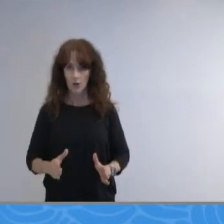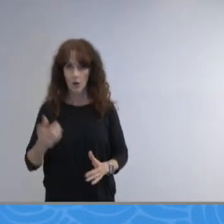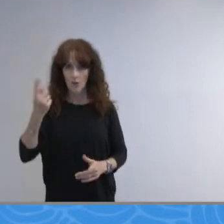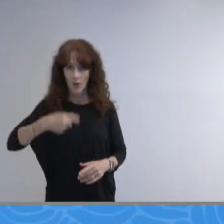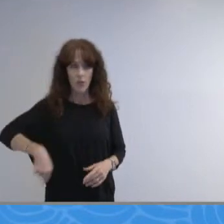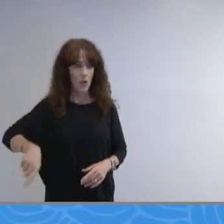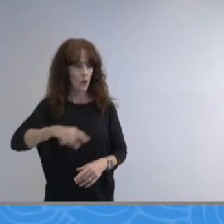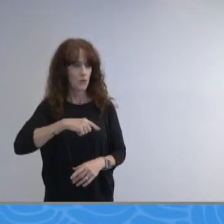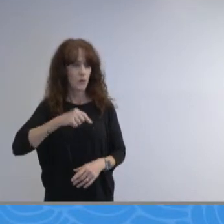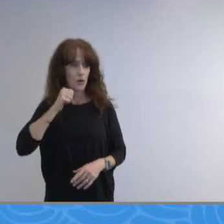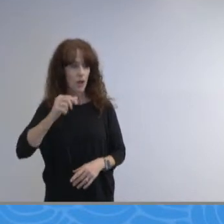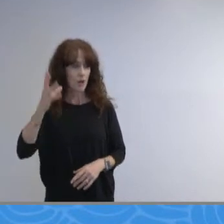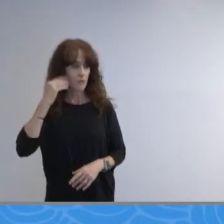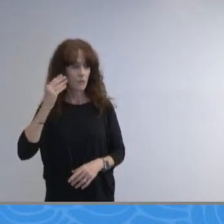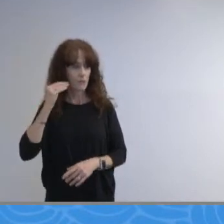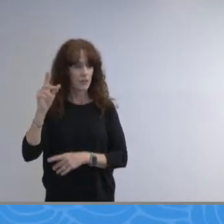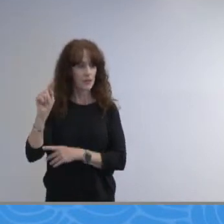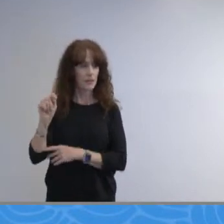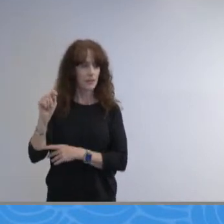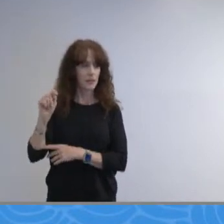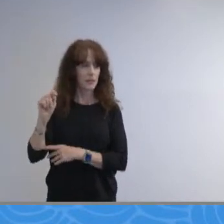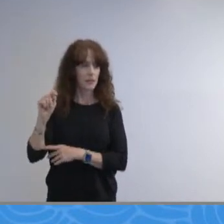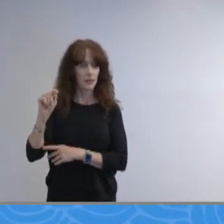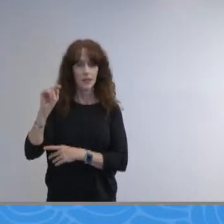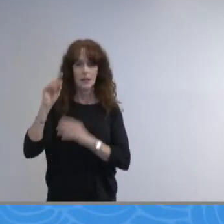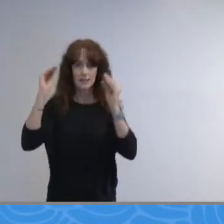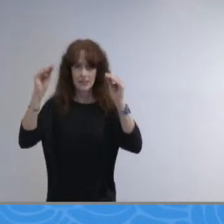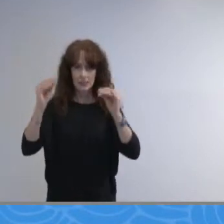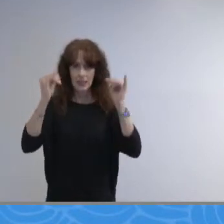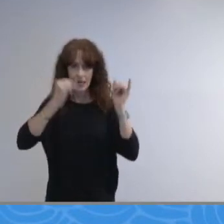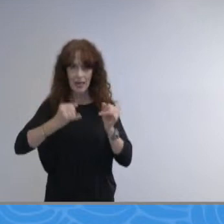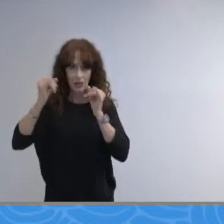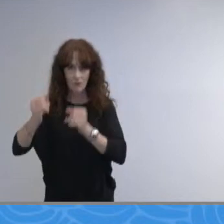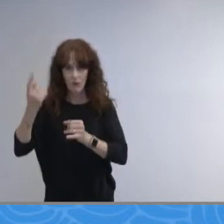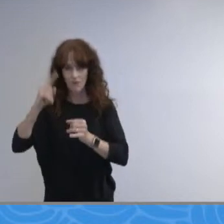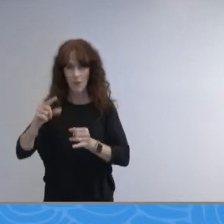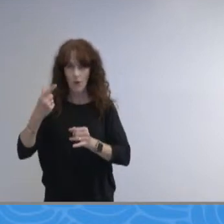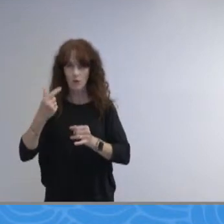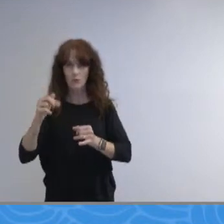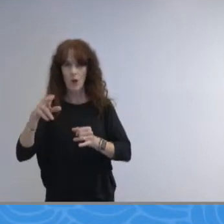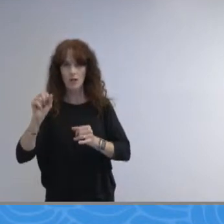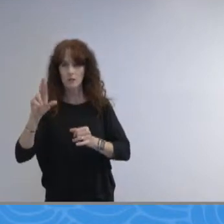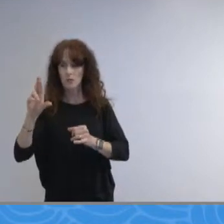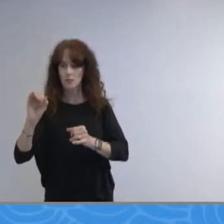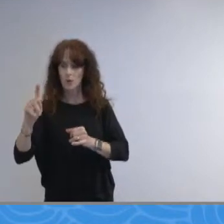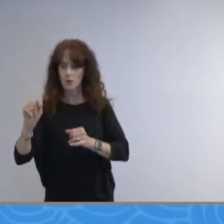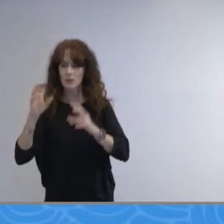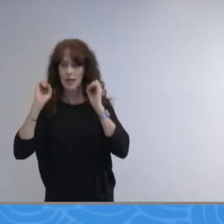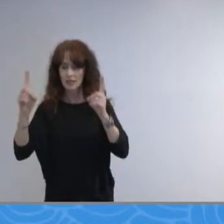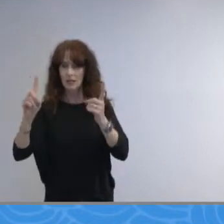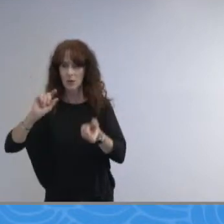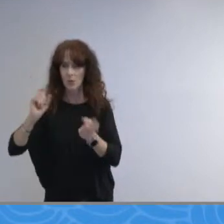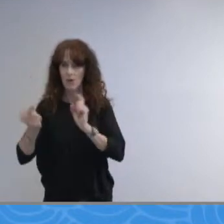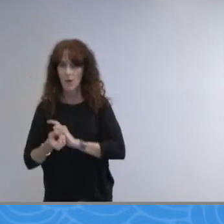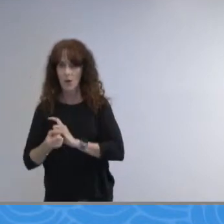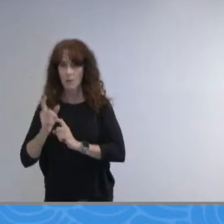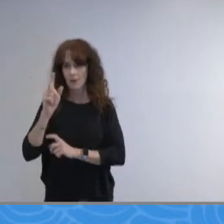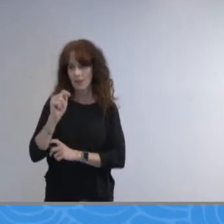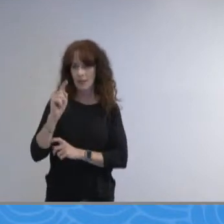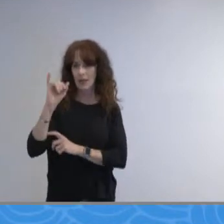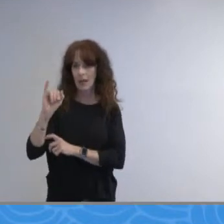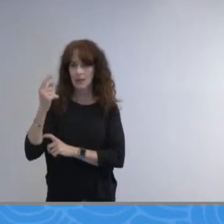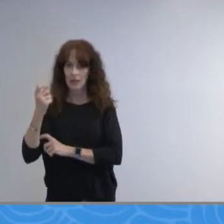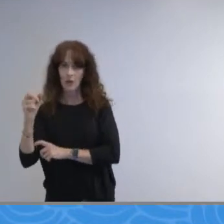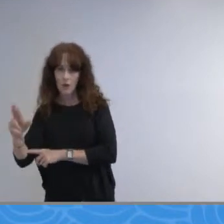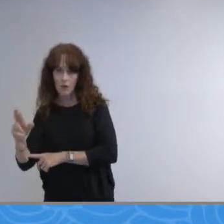of you who are not familiar, TIGER stands for Teaching Individuals for Grassroots Education Reform. I'll be talking about that